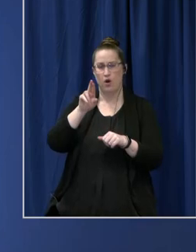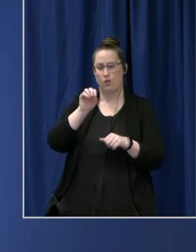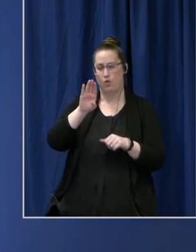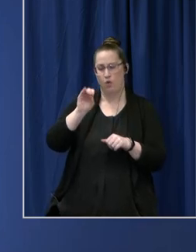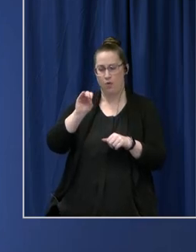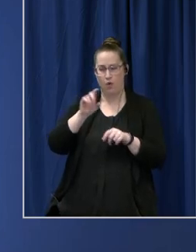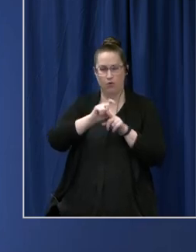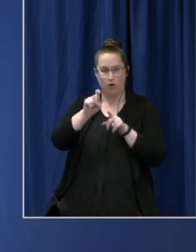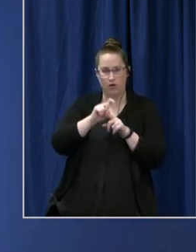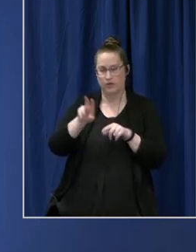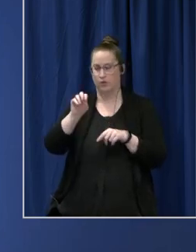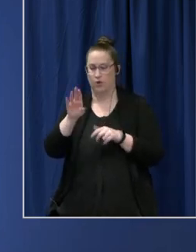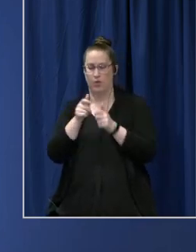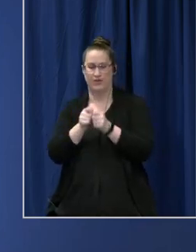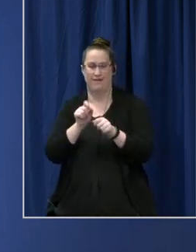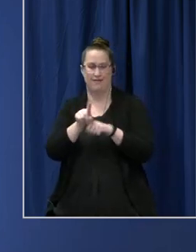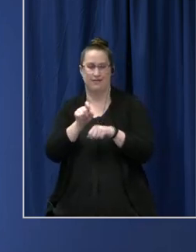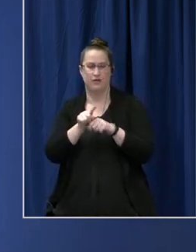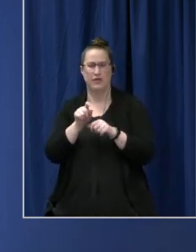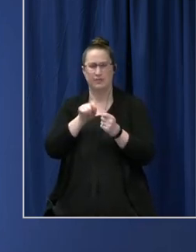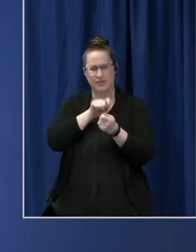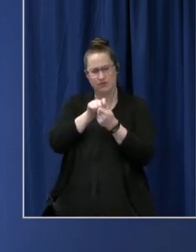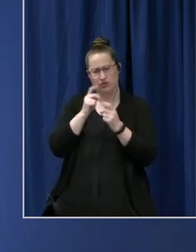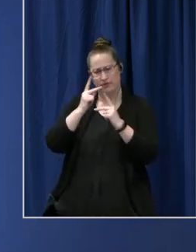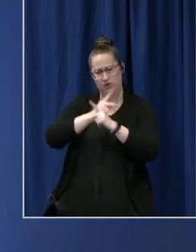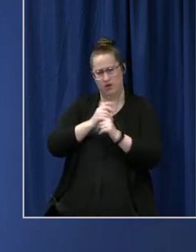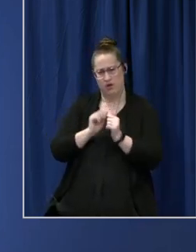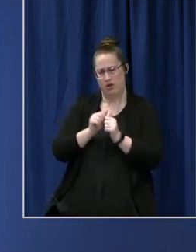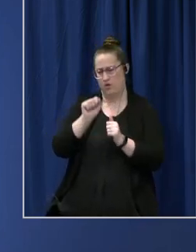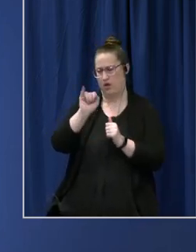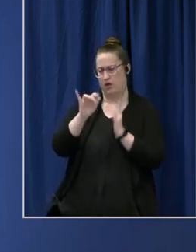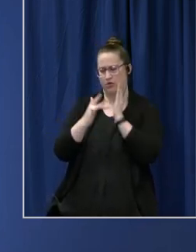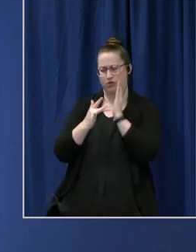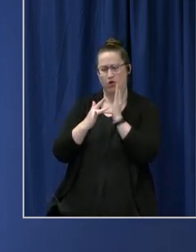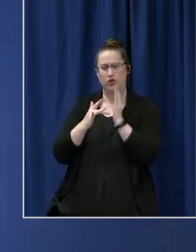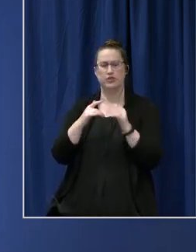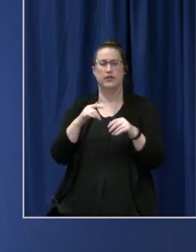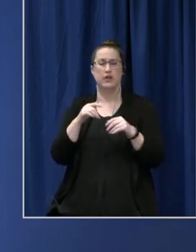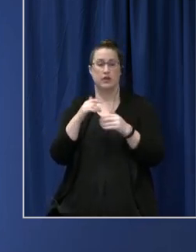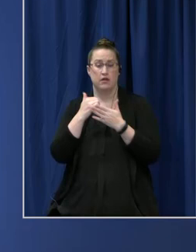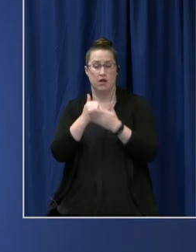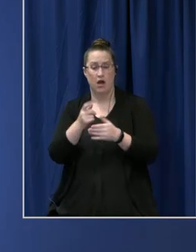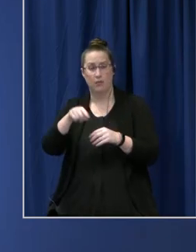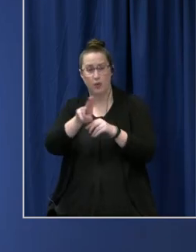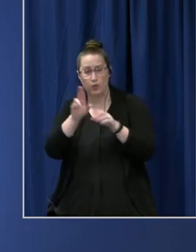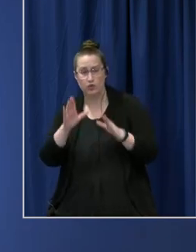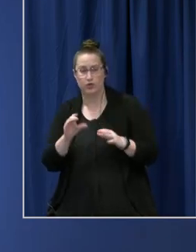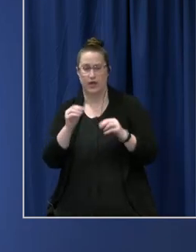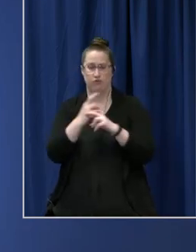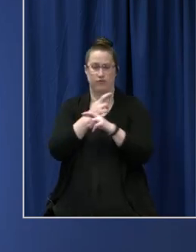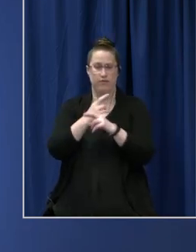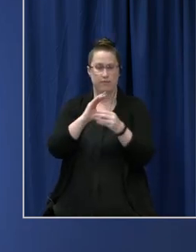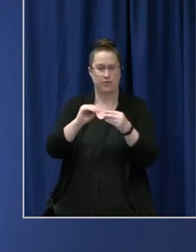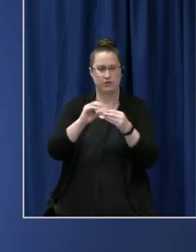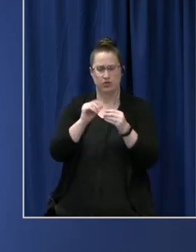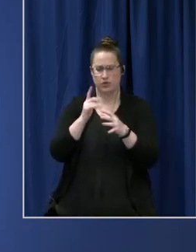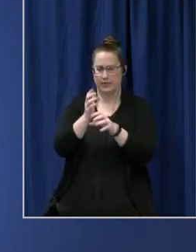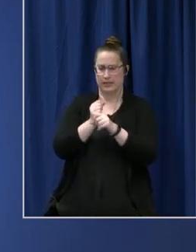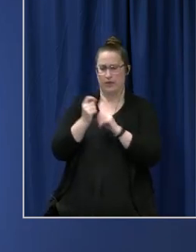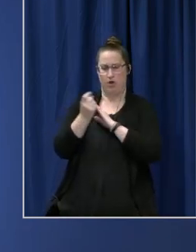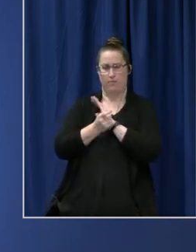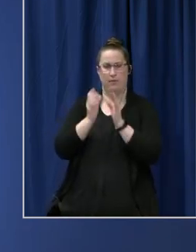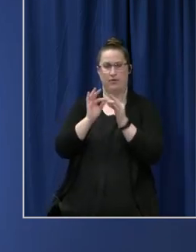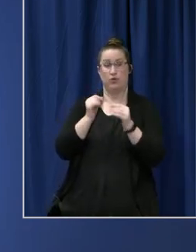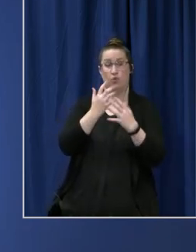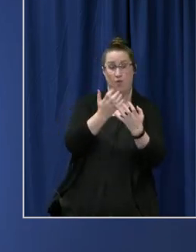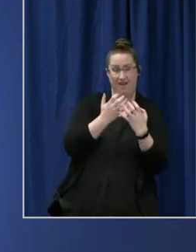We're specifically looking at how AI technologies can help users of relay services get the automated messages they want, and help